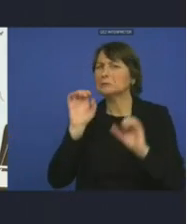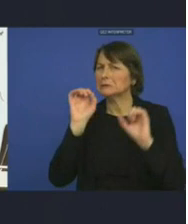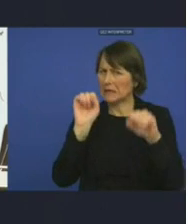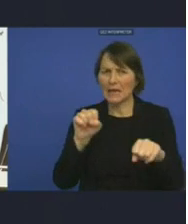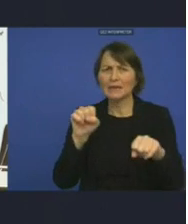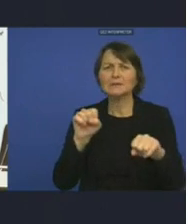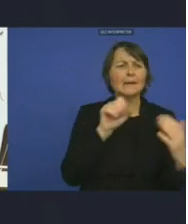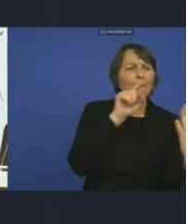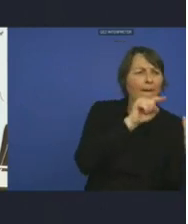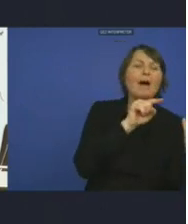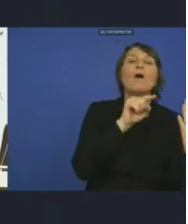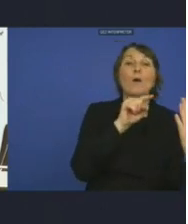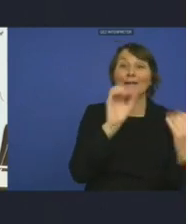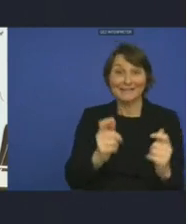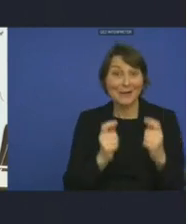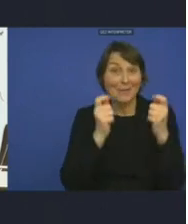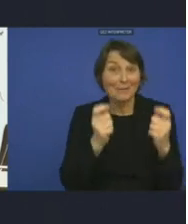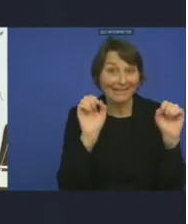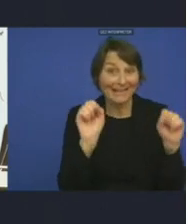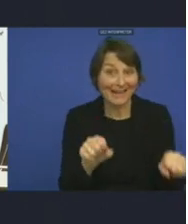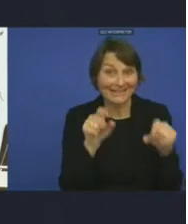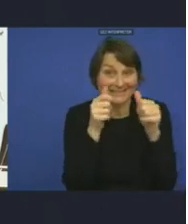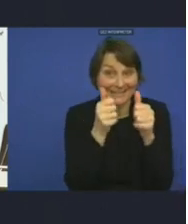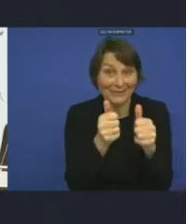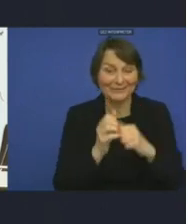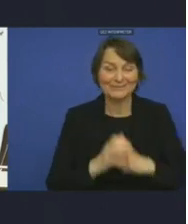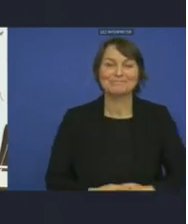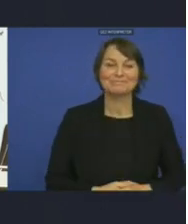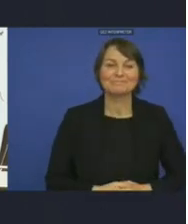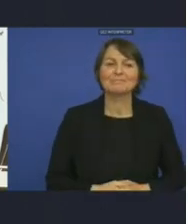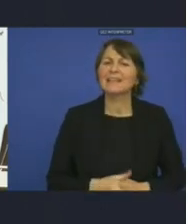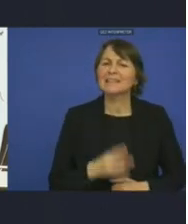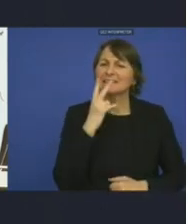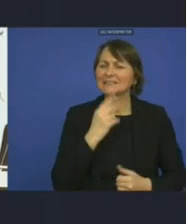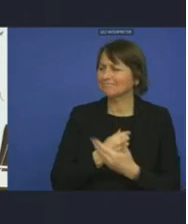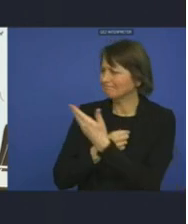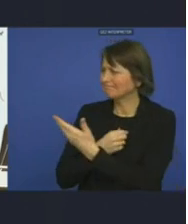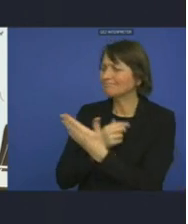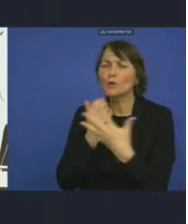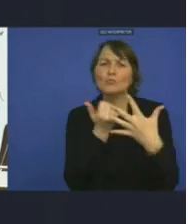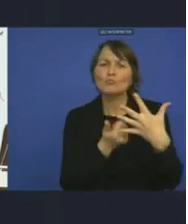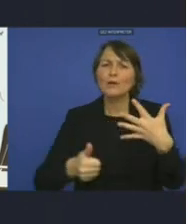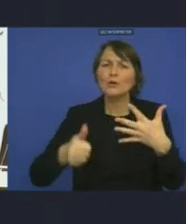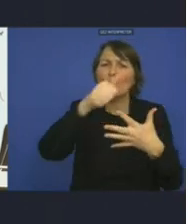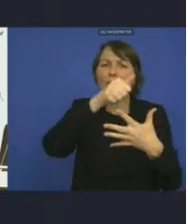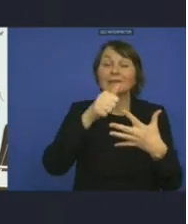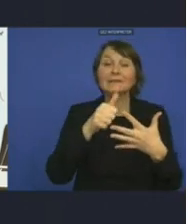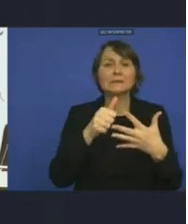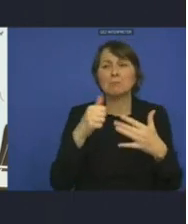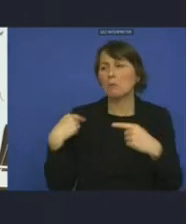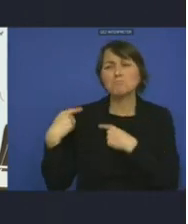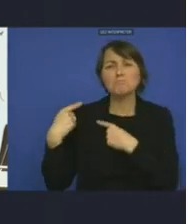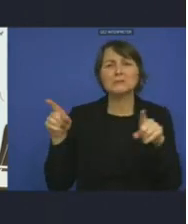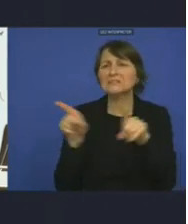Here we have the priorities. As you will see, they didn't change very, very much compared to last year. The big